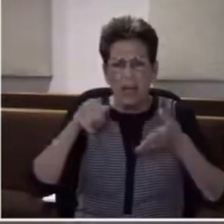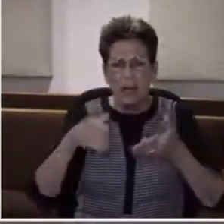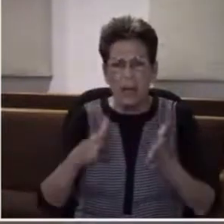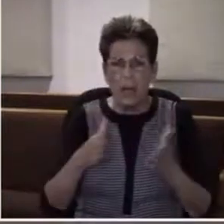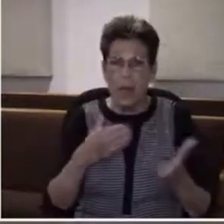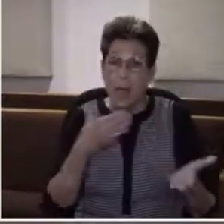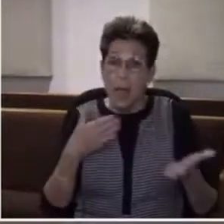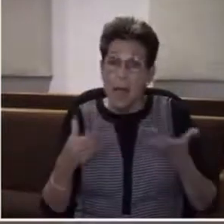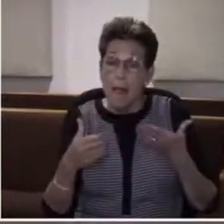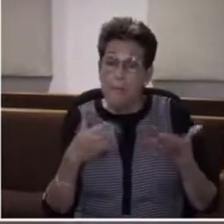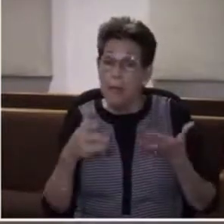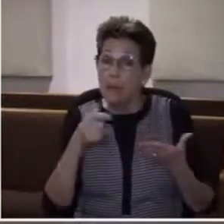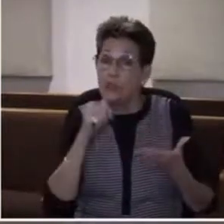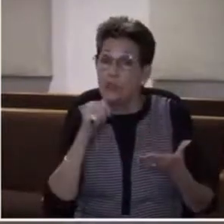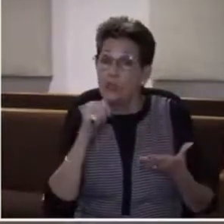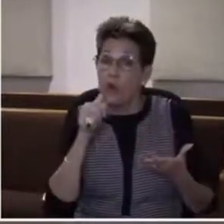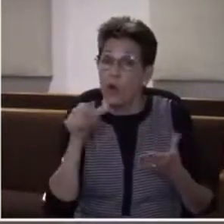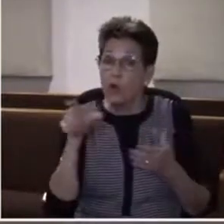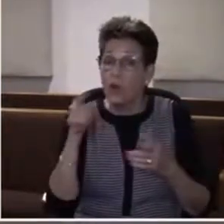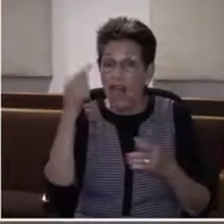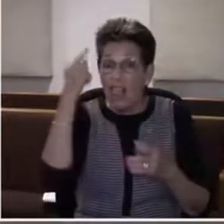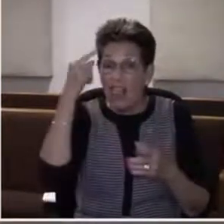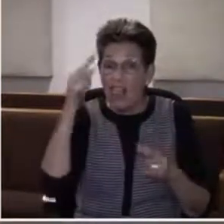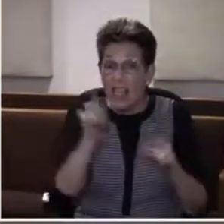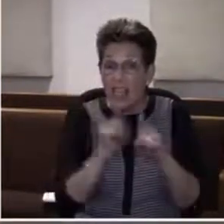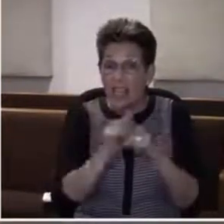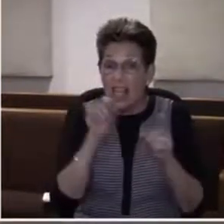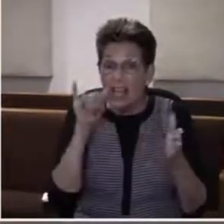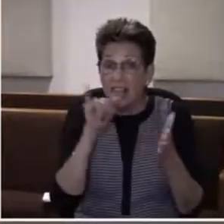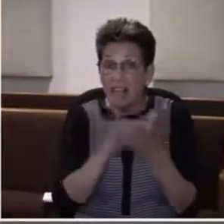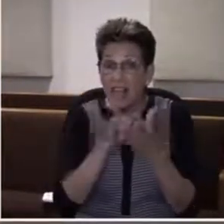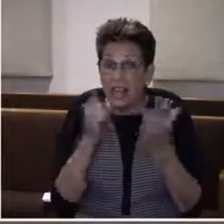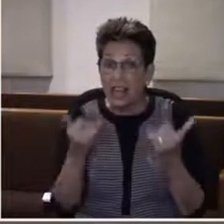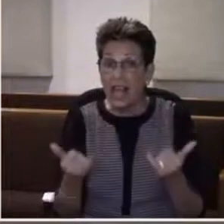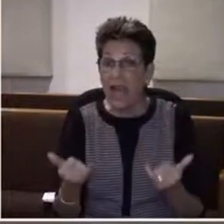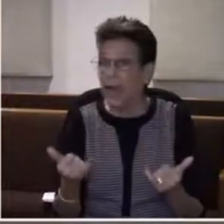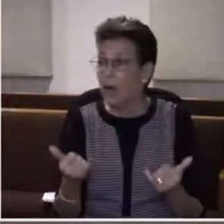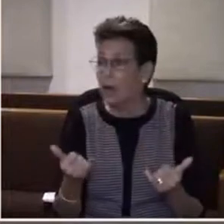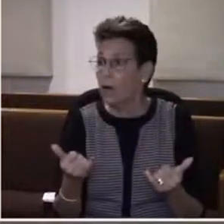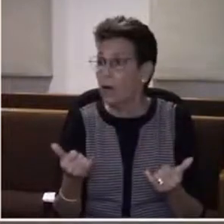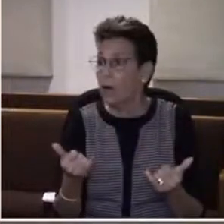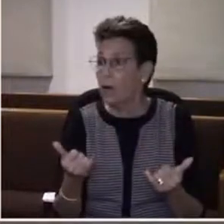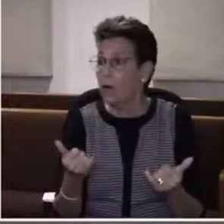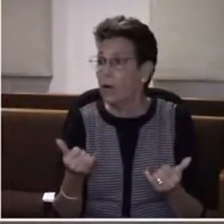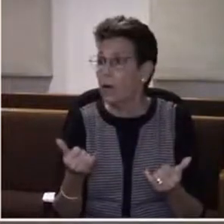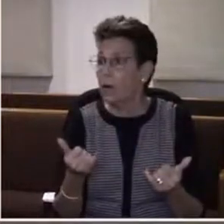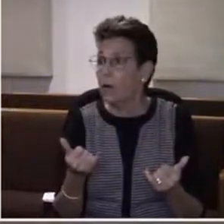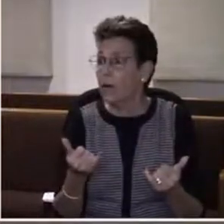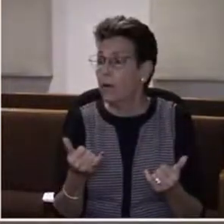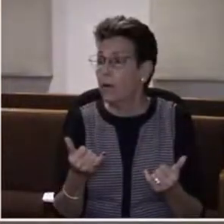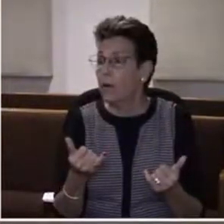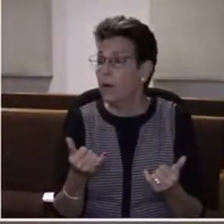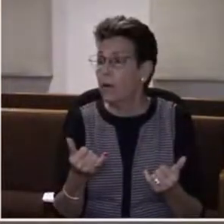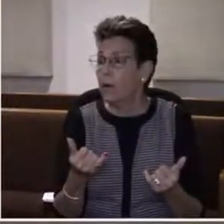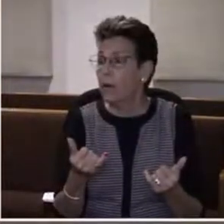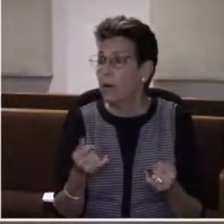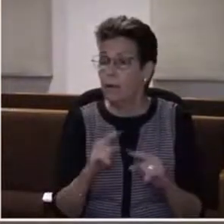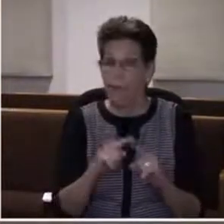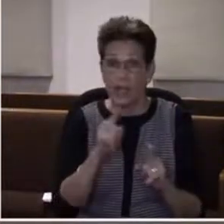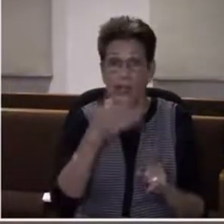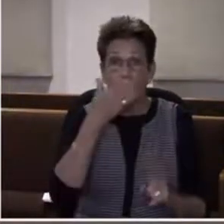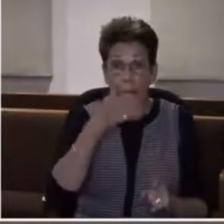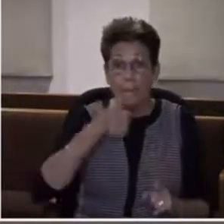Maybe you don't think that way right now, but you're susceptible to think this way. And you better